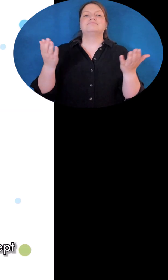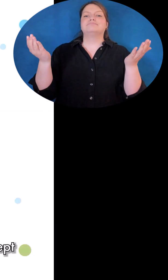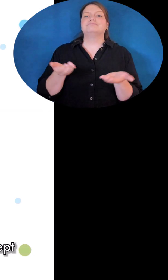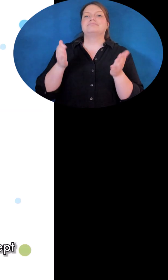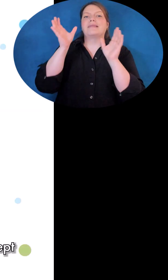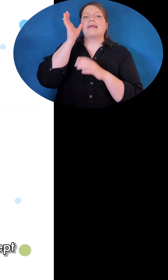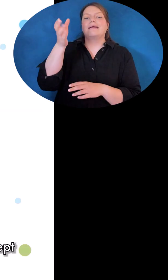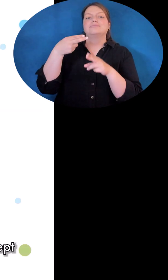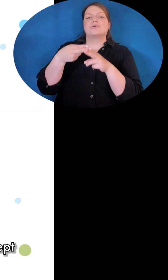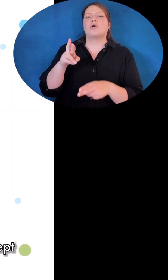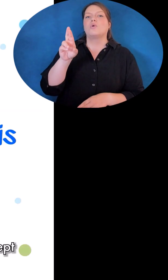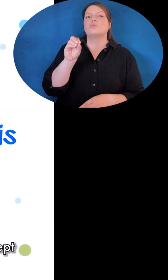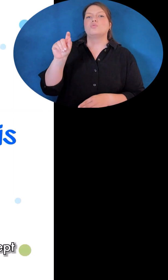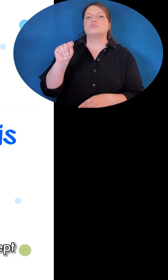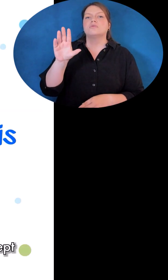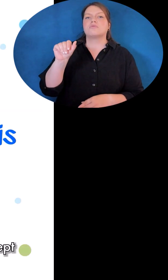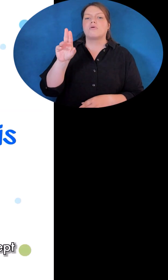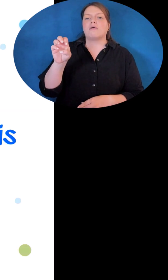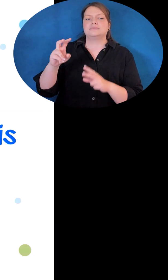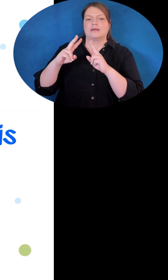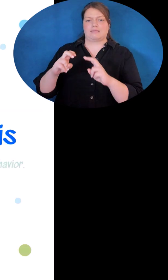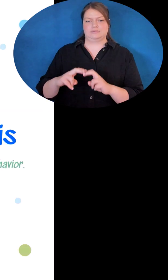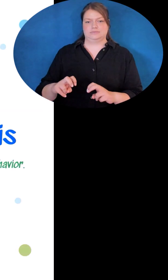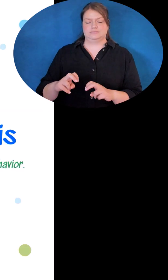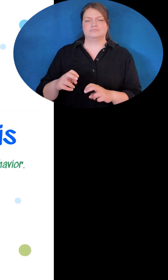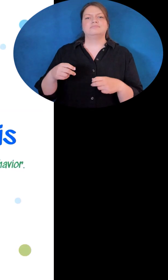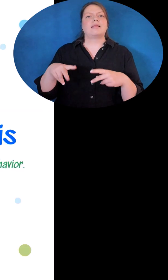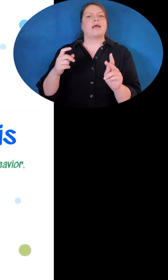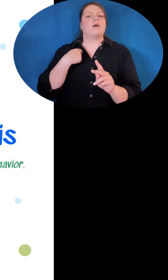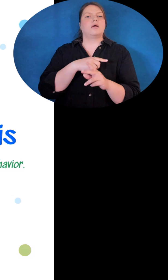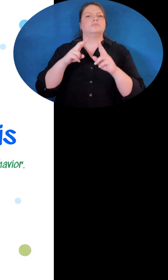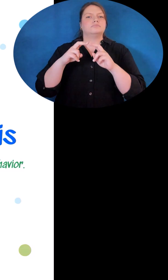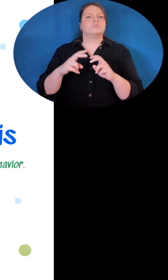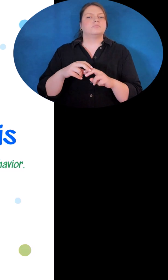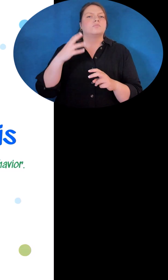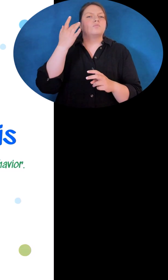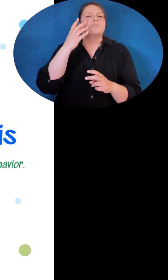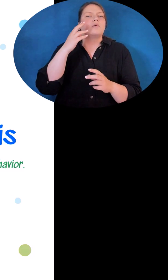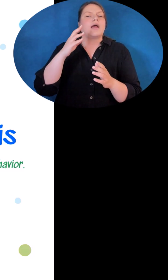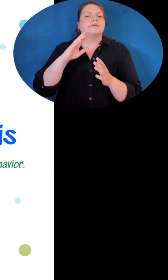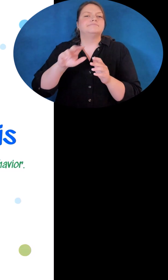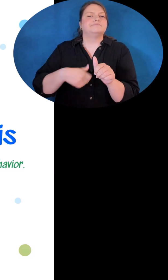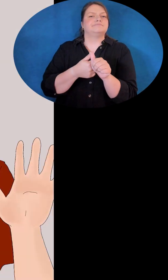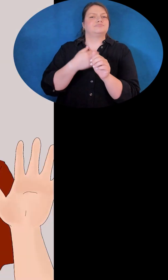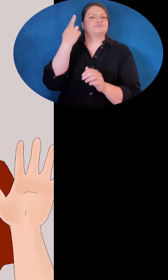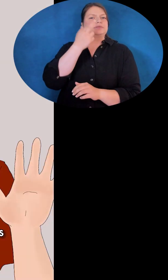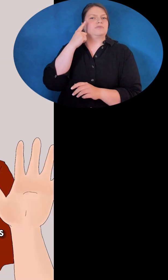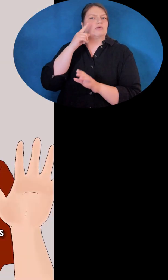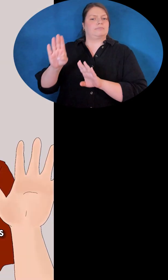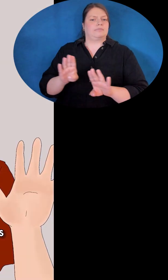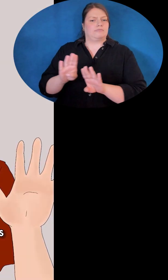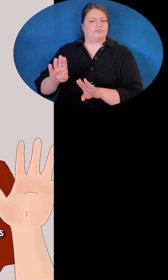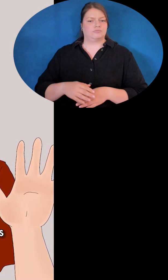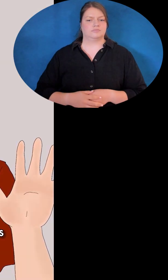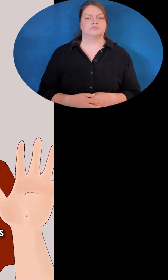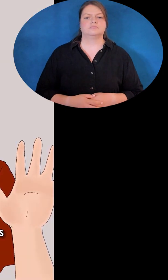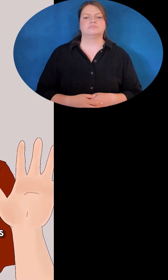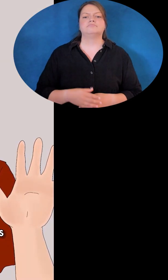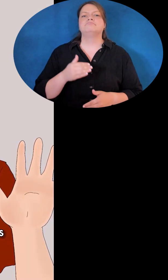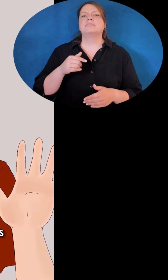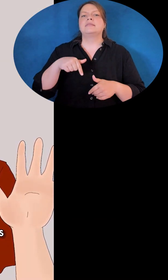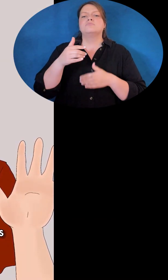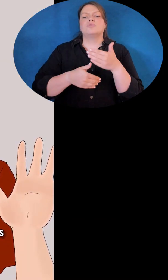Today, we're introducing the concept of root cause analysis. This allows us to discover the root cause of behavior. Going through the process